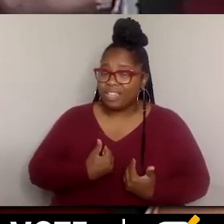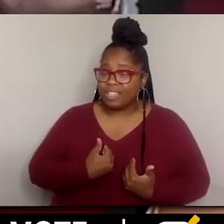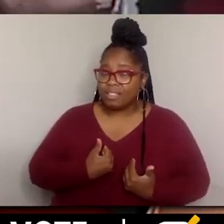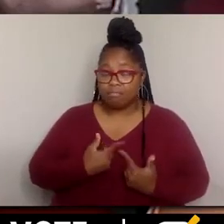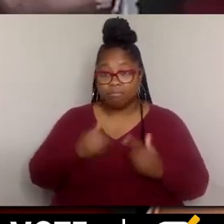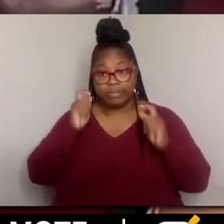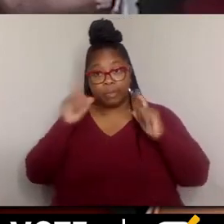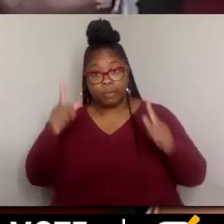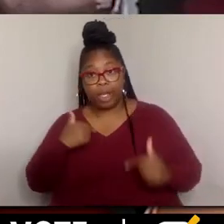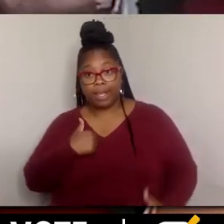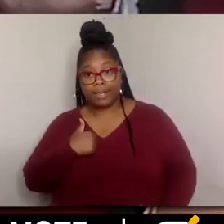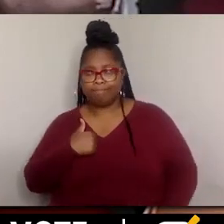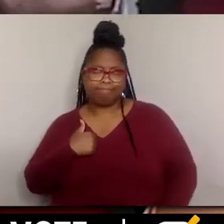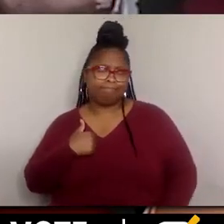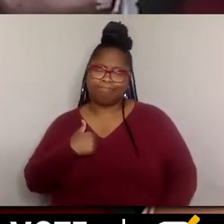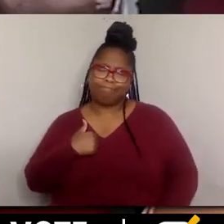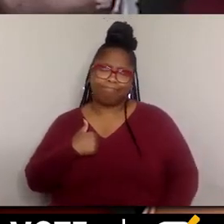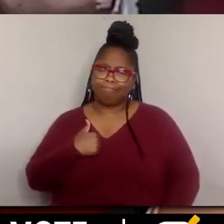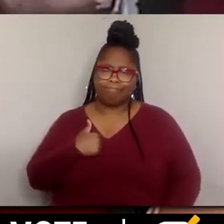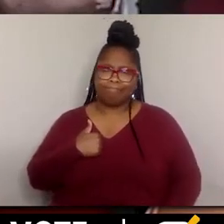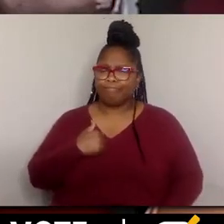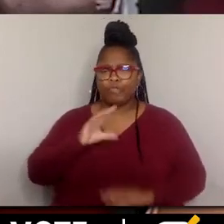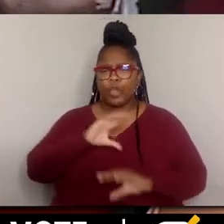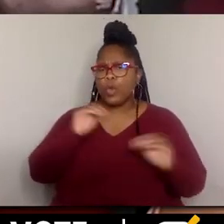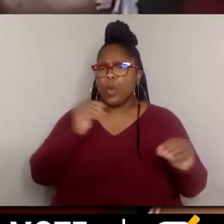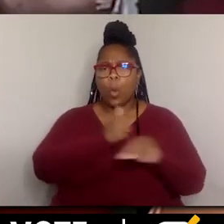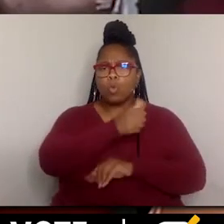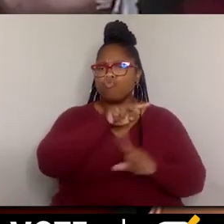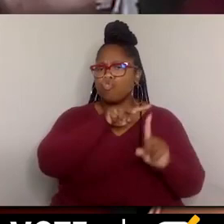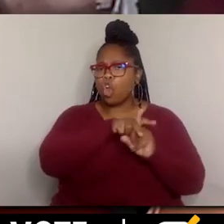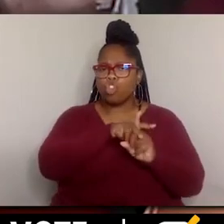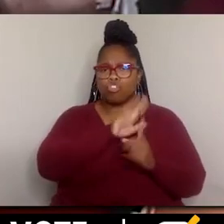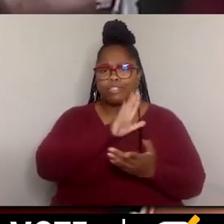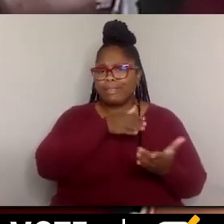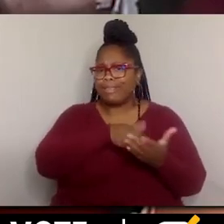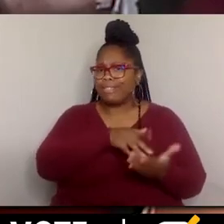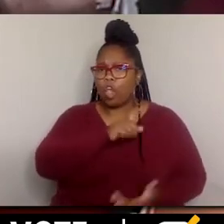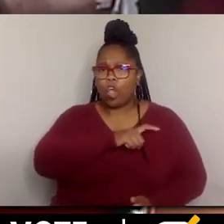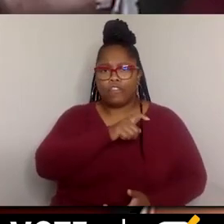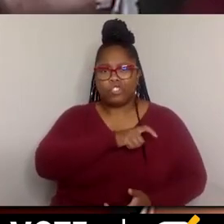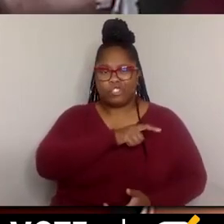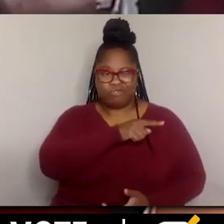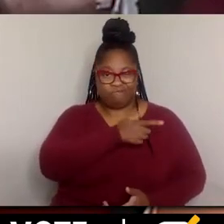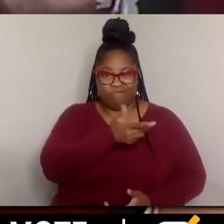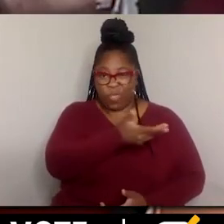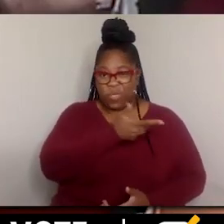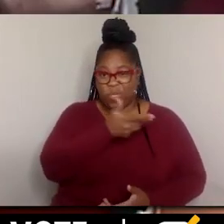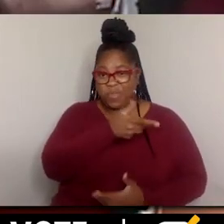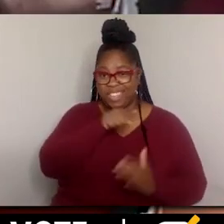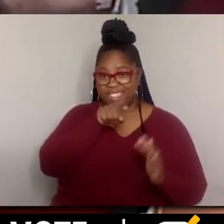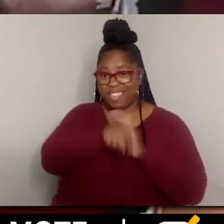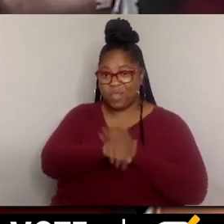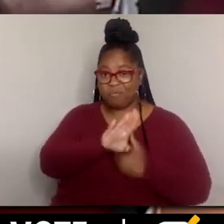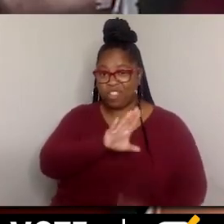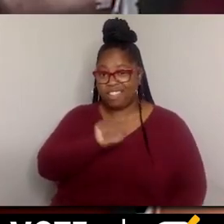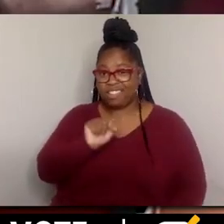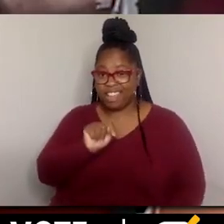the charges against the officers who killed Breonna. I felt like this after